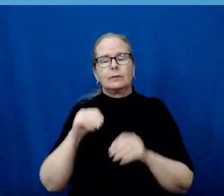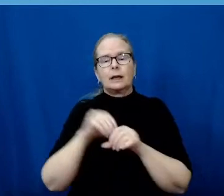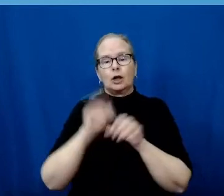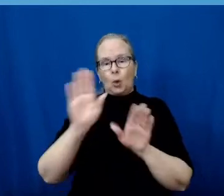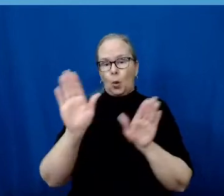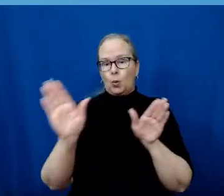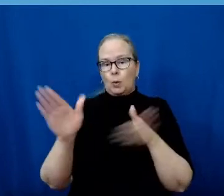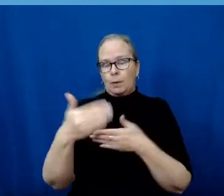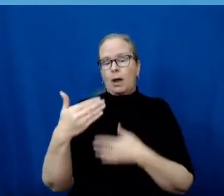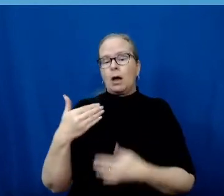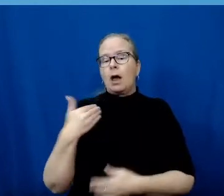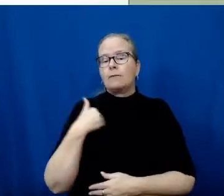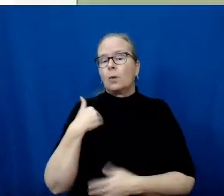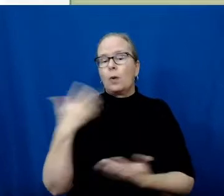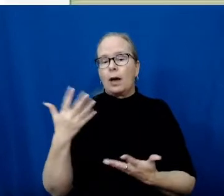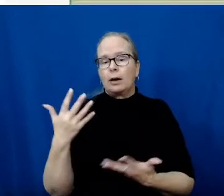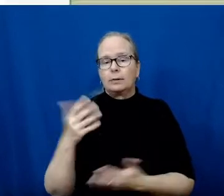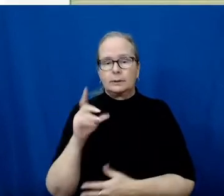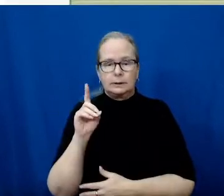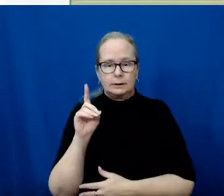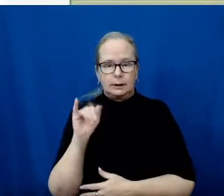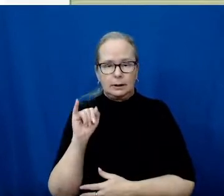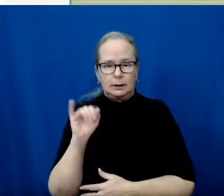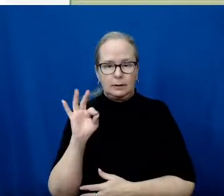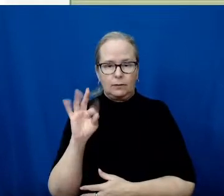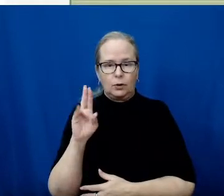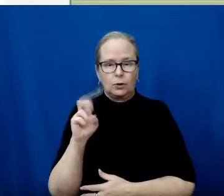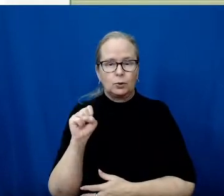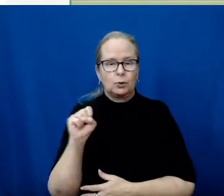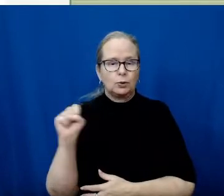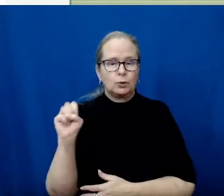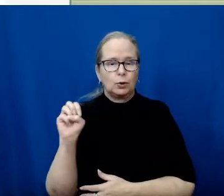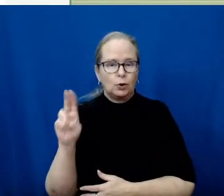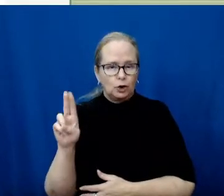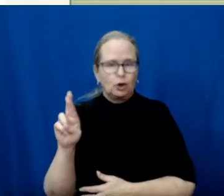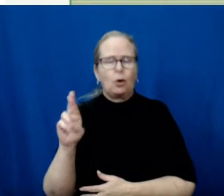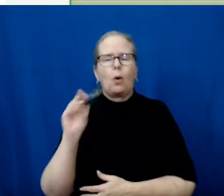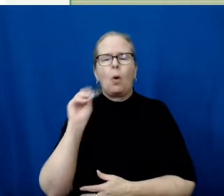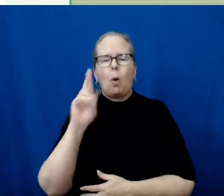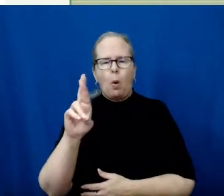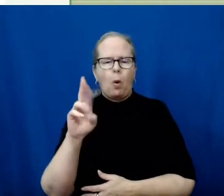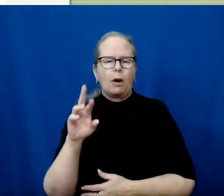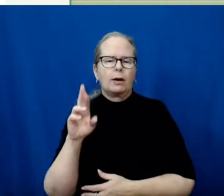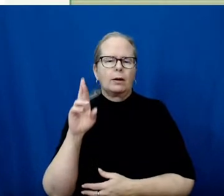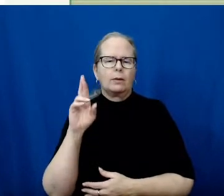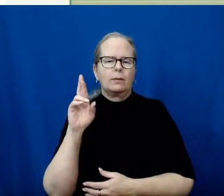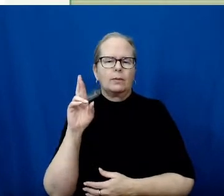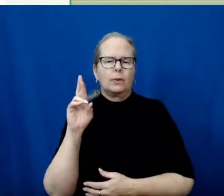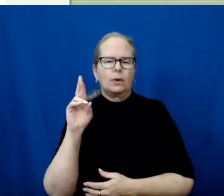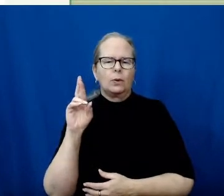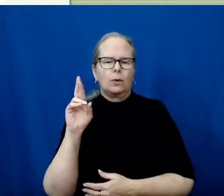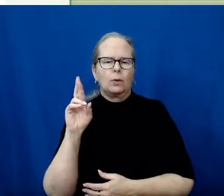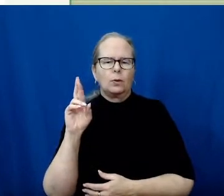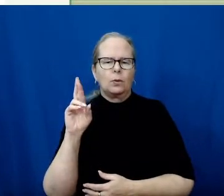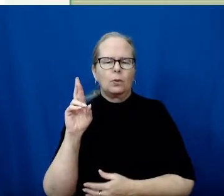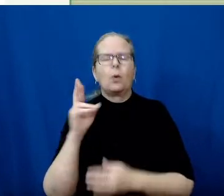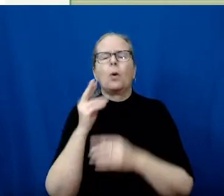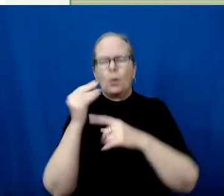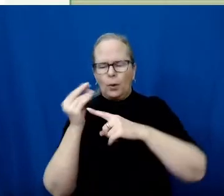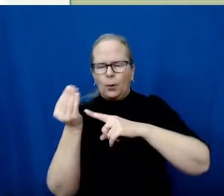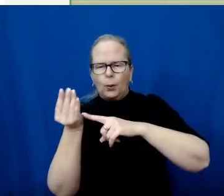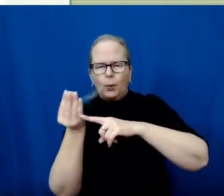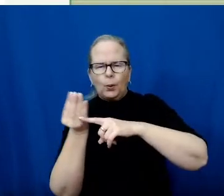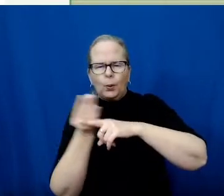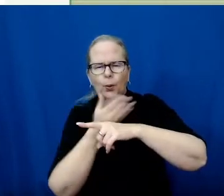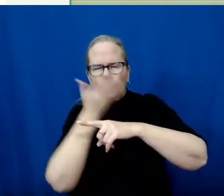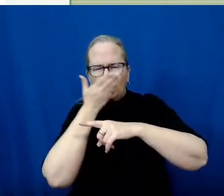that are sending air into the space or taking air out of the space. And you'll see there's a note there, sealed return air. So one of the things that we